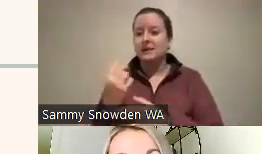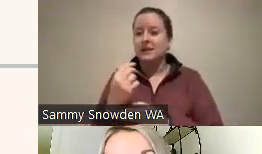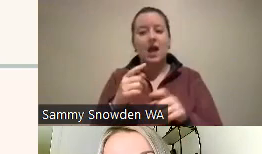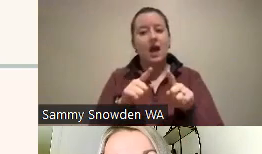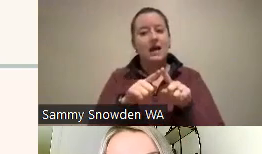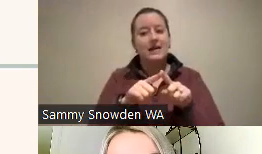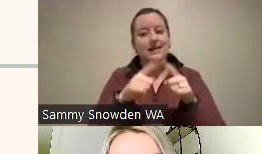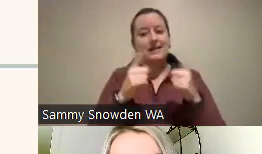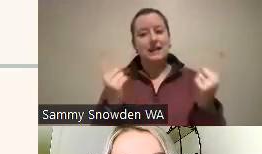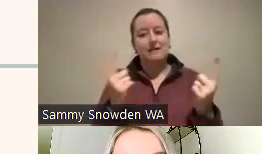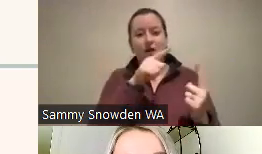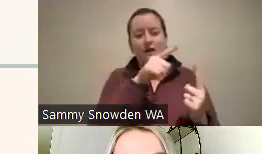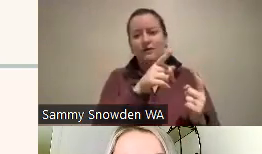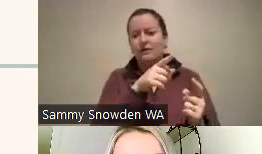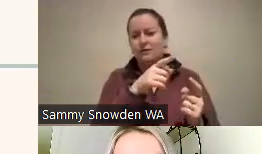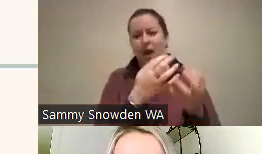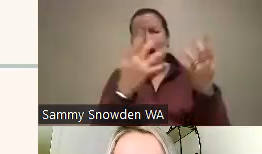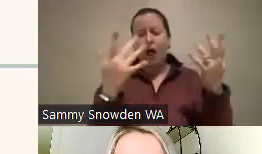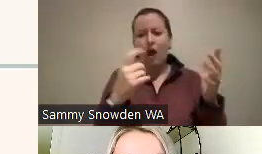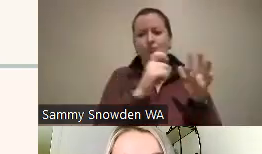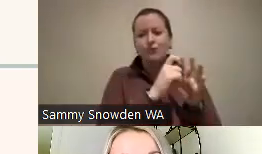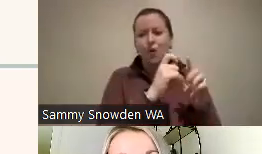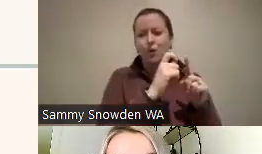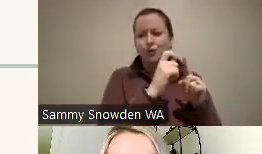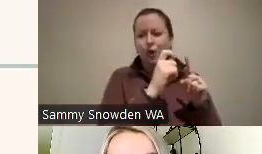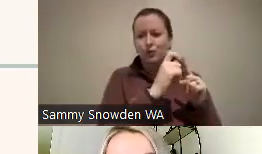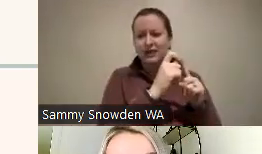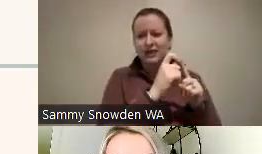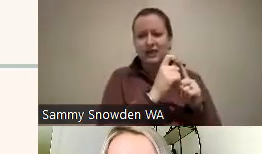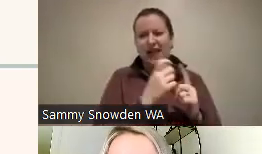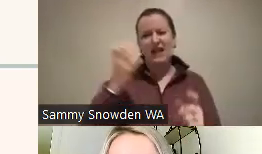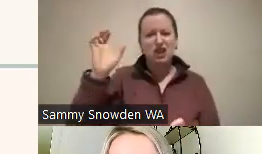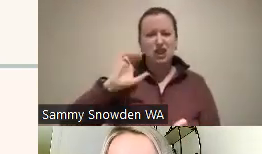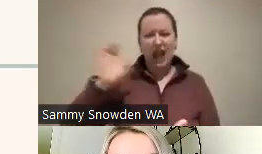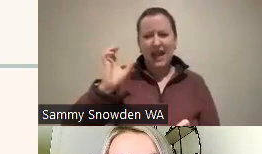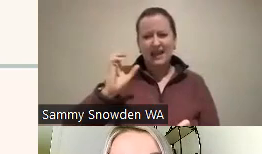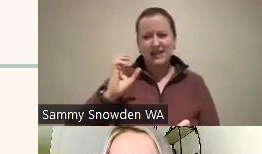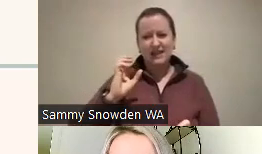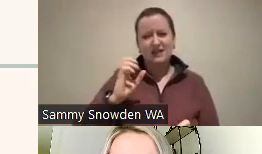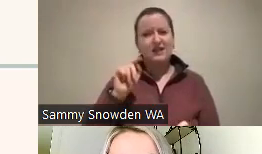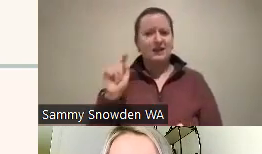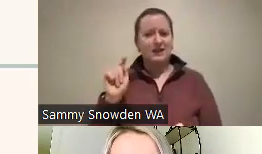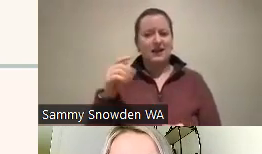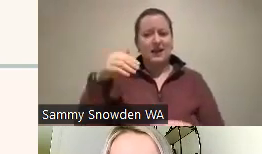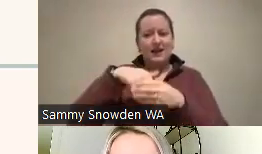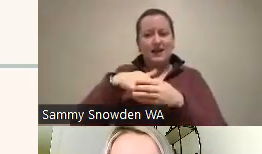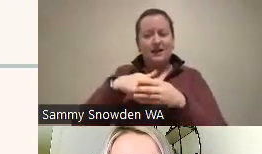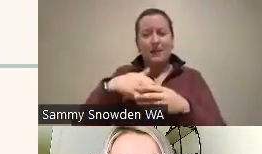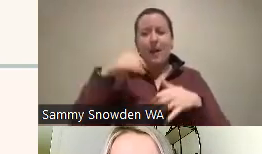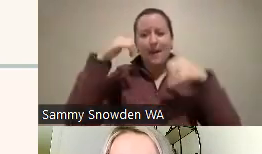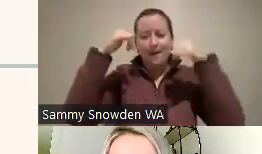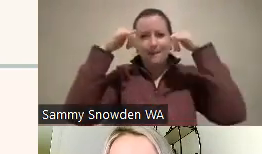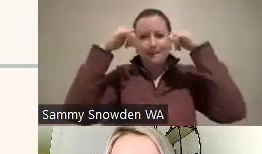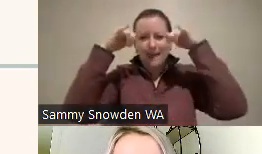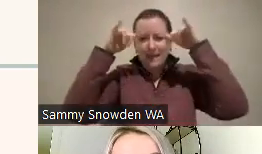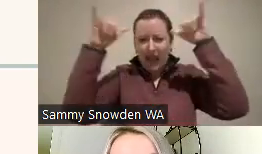for repairing muscles and bones, and our body constantly are breaking down old cells, so we need to renew. Our